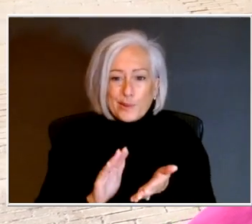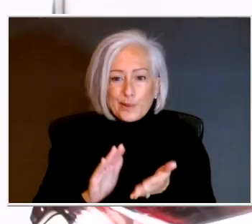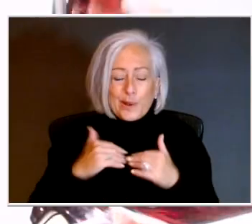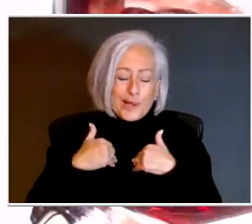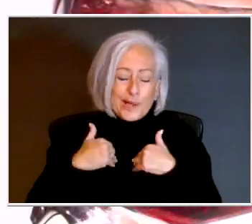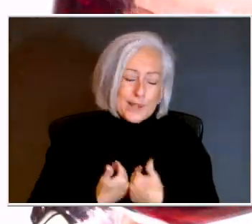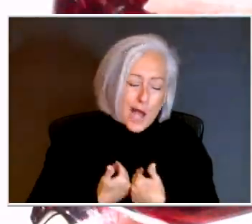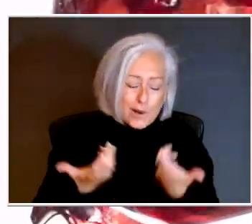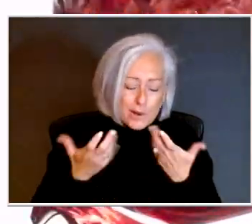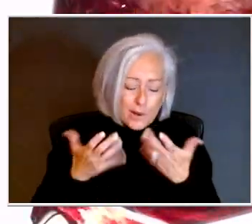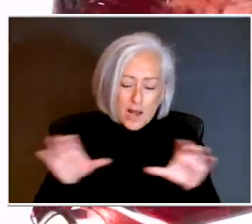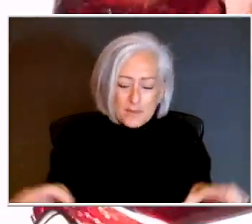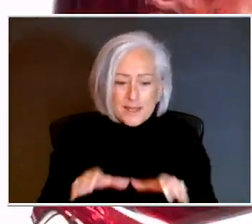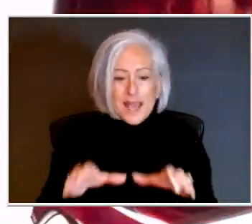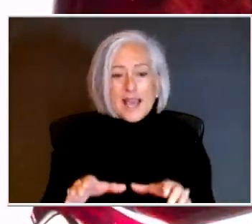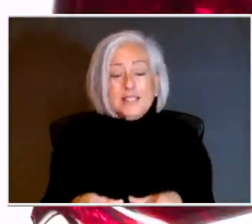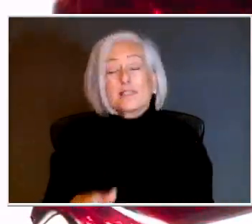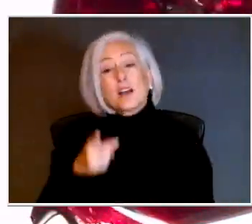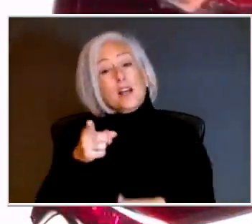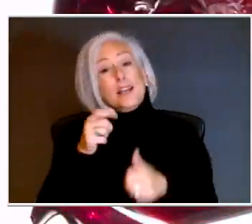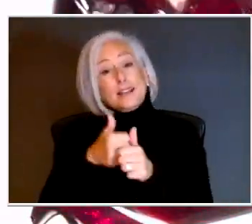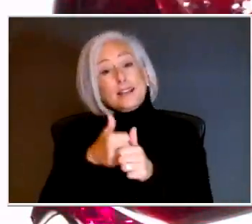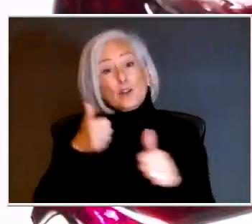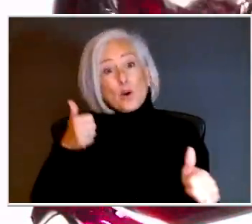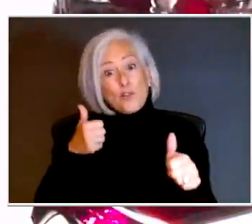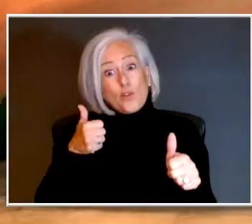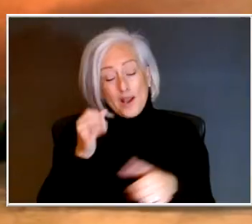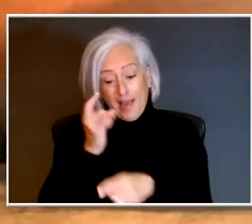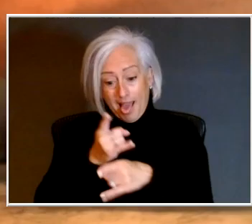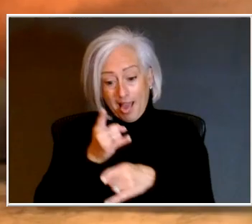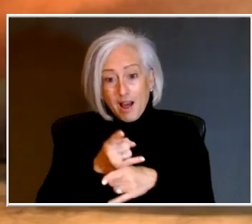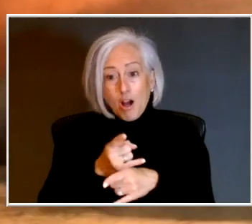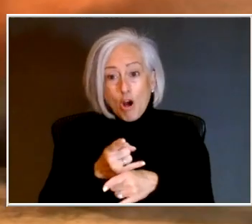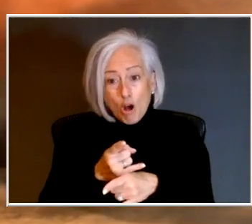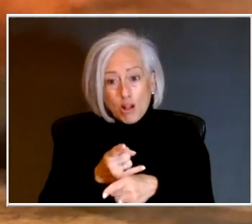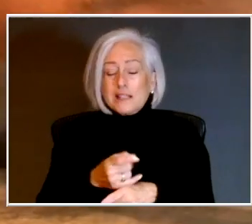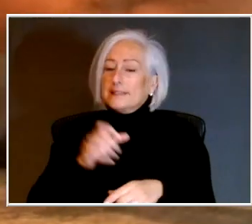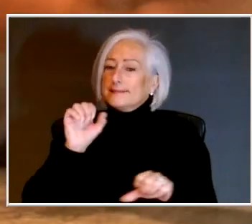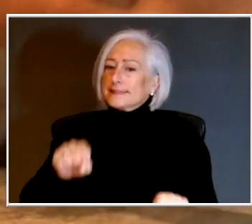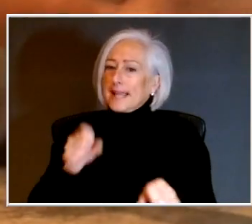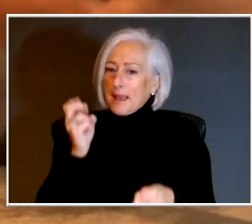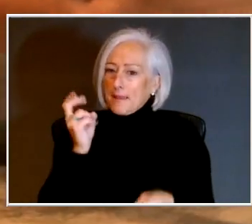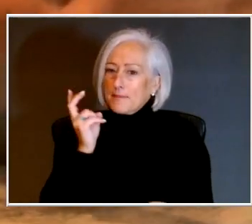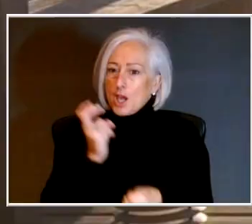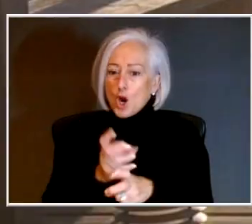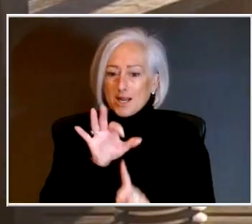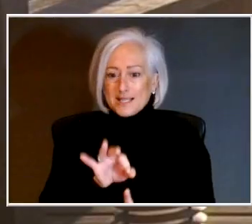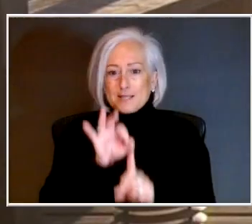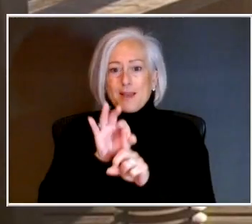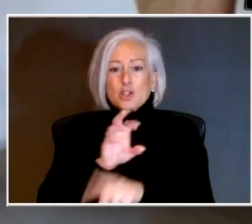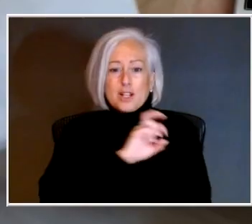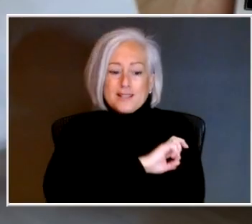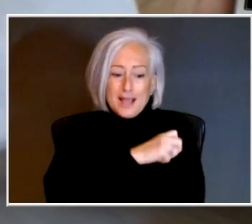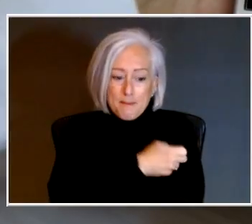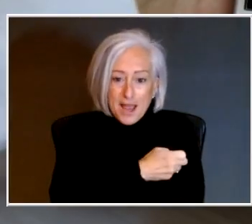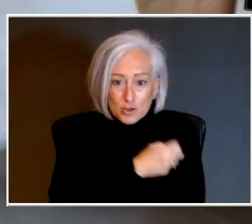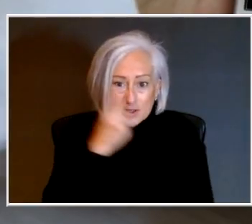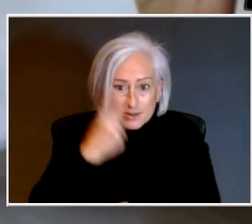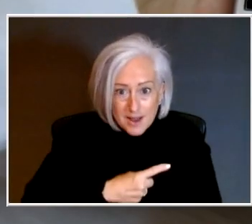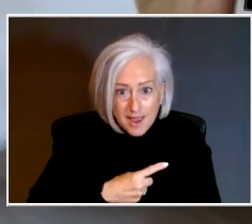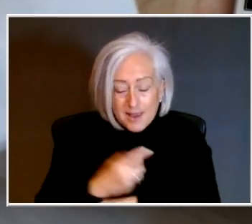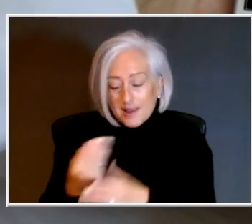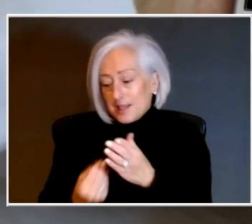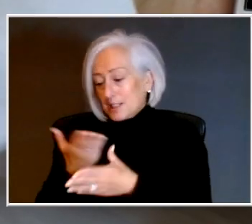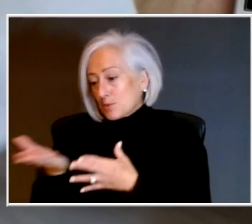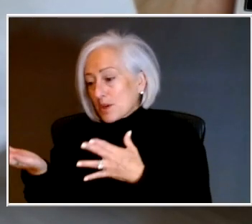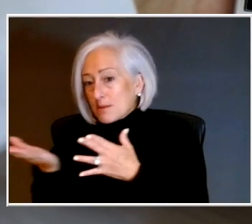active and stuff. But avoiding alcohol altogether can be incredibly difficult, particularly around St. Patty's Day and spring break, not to mention